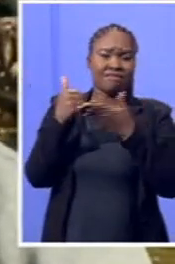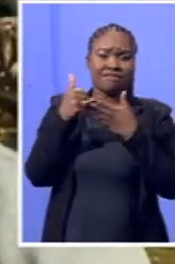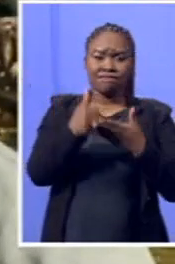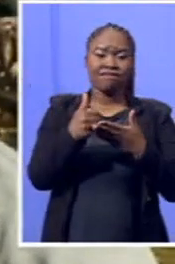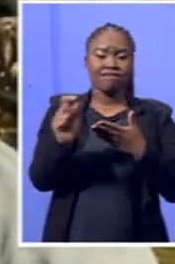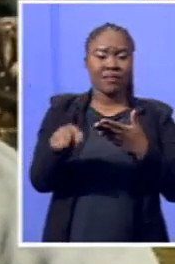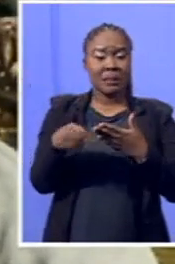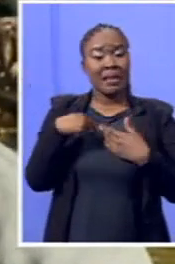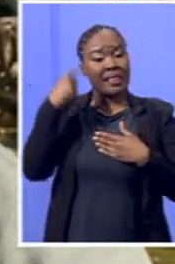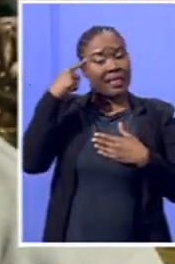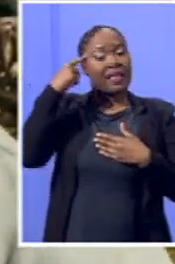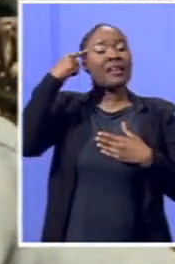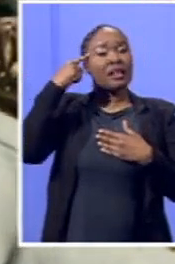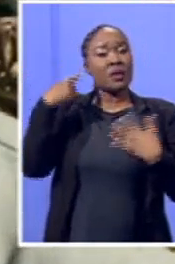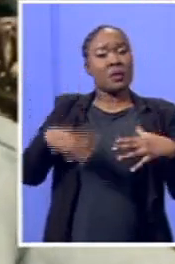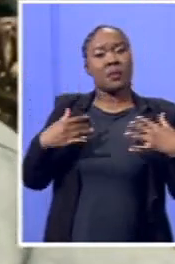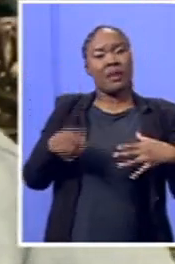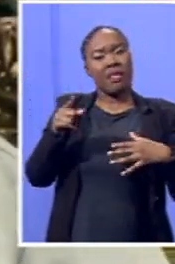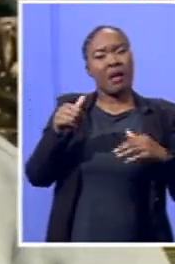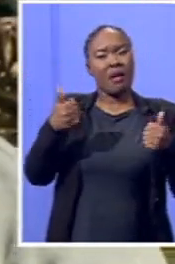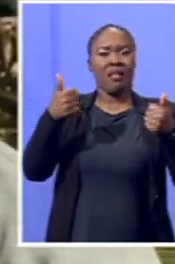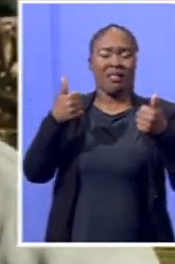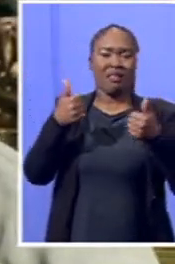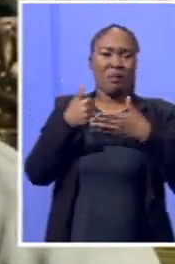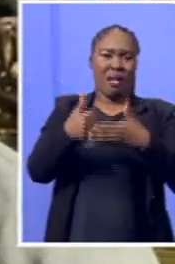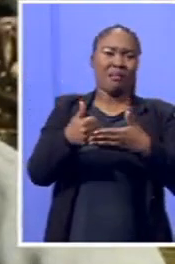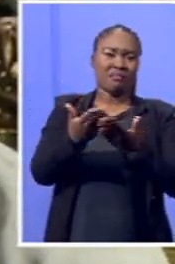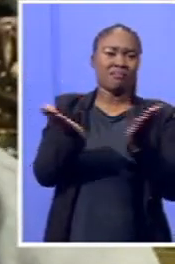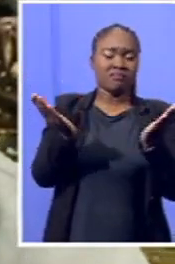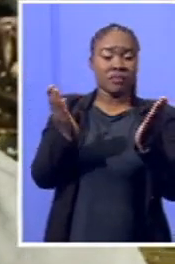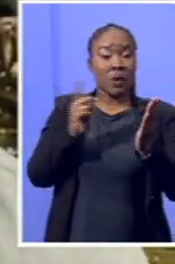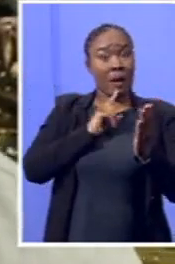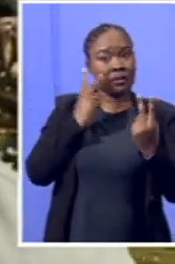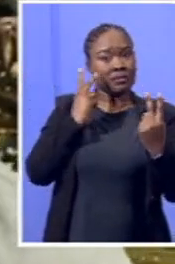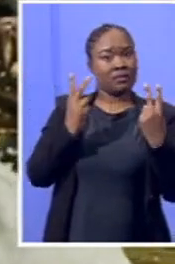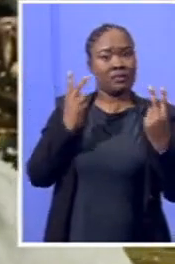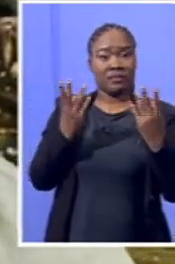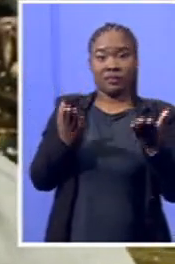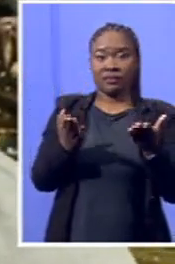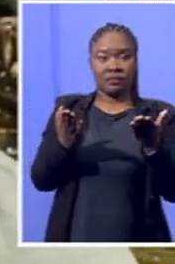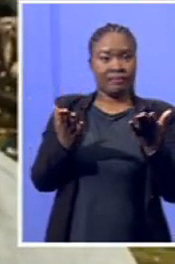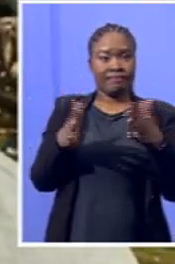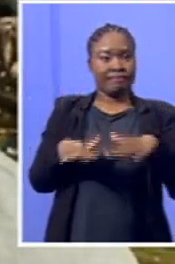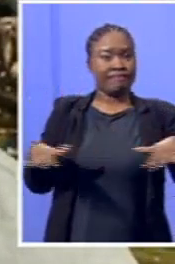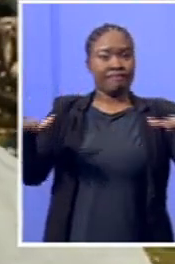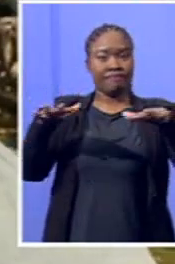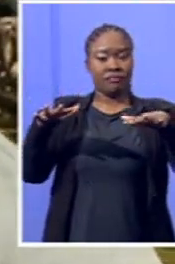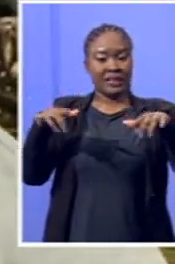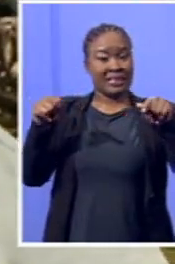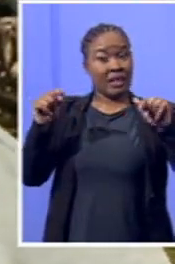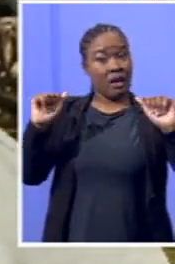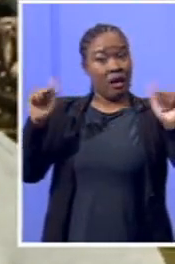I think it'd make a better stay for everyone here. As you can see for yourself, the stay here is